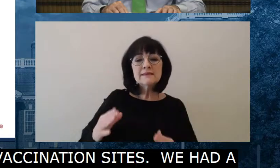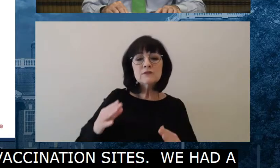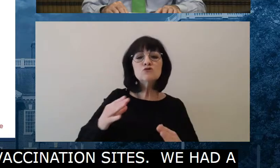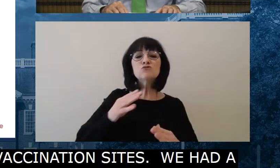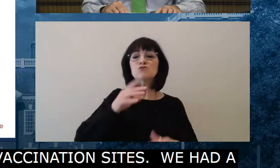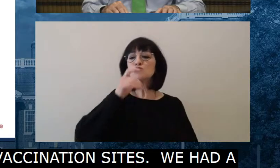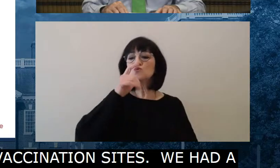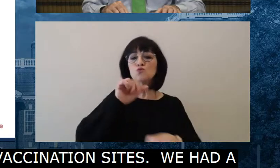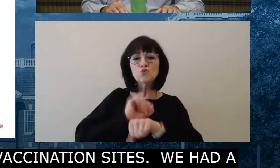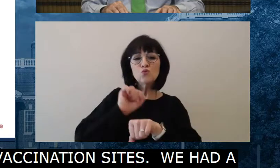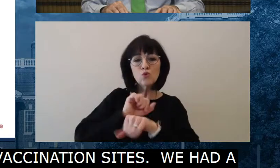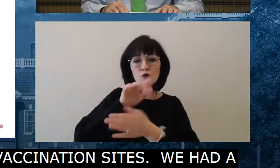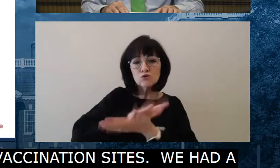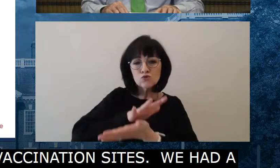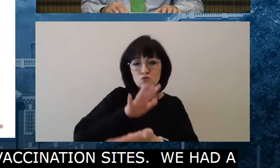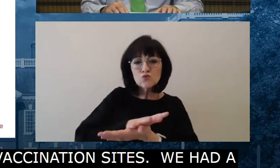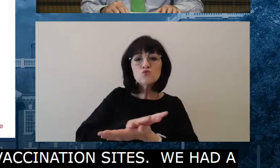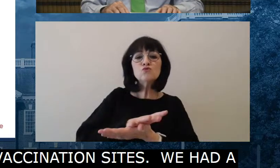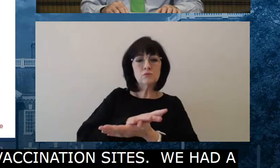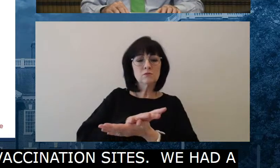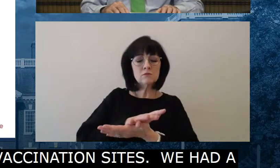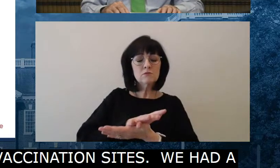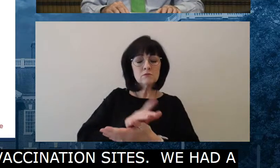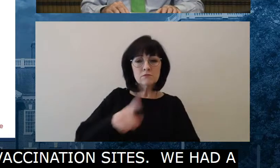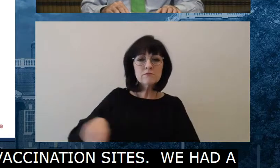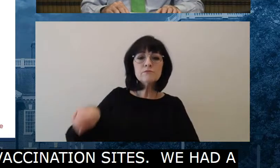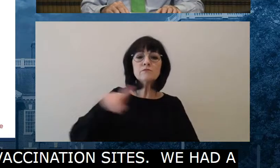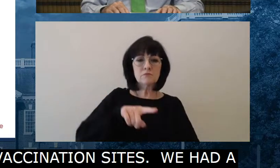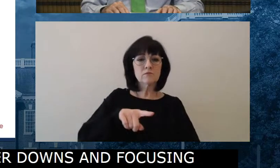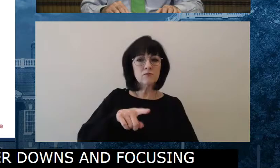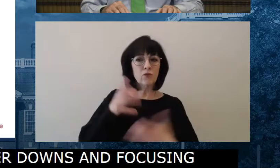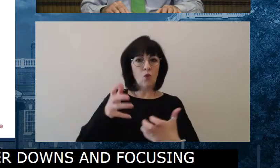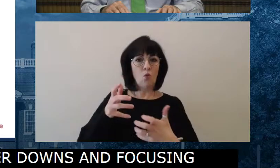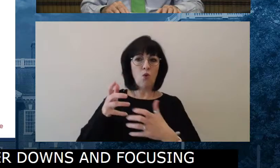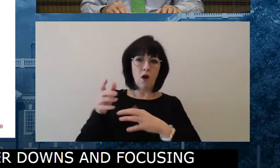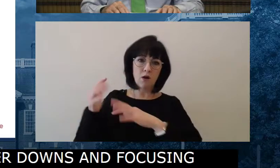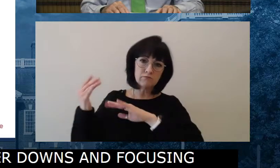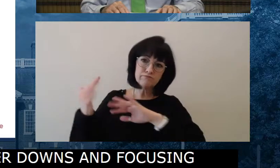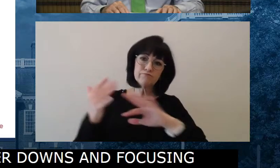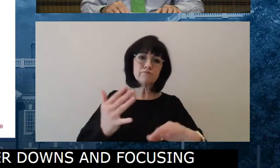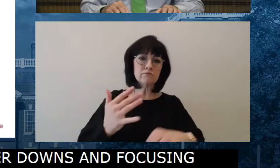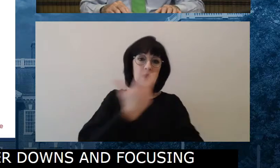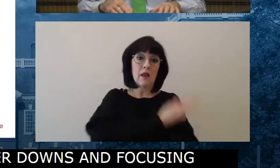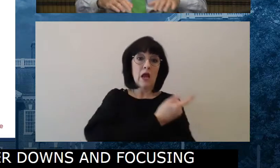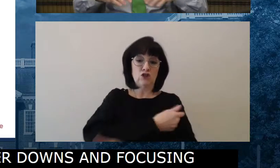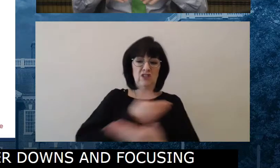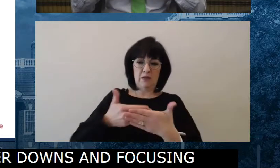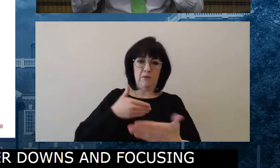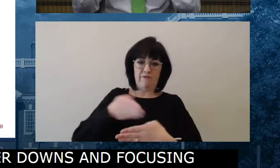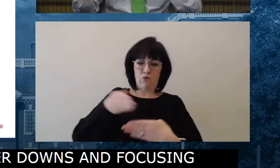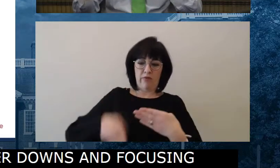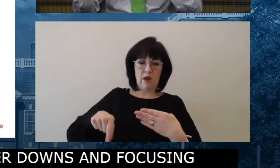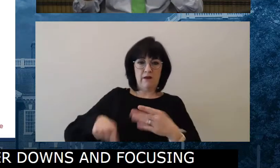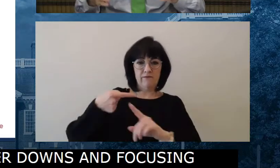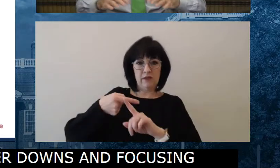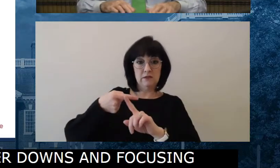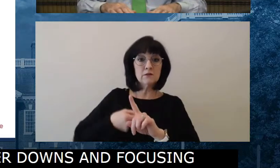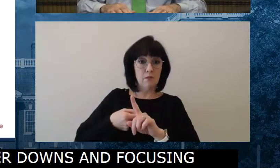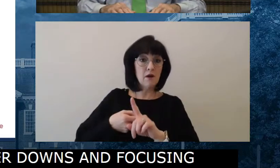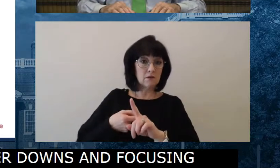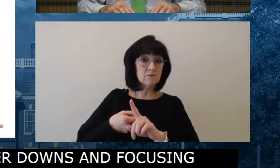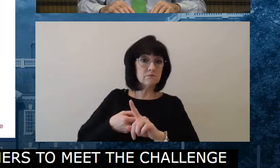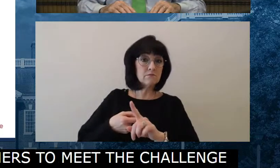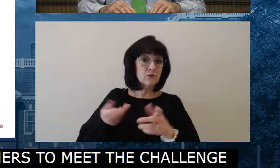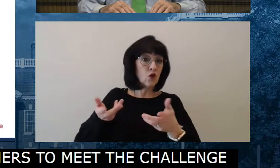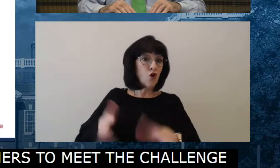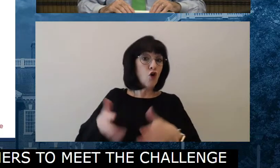out there to make sure all educators and teachers were vaccinated by the end of the month. We have made available appointments to